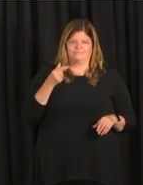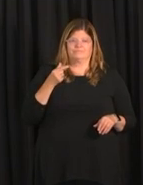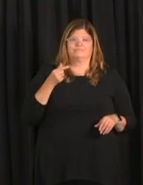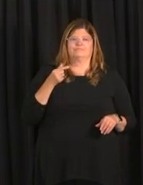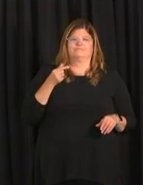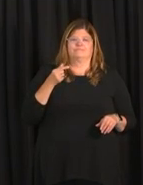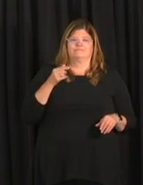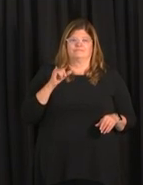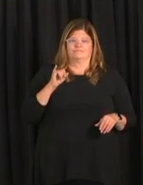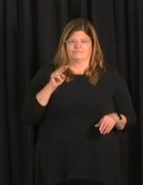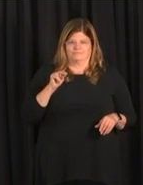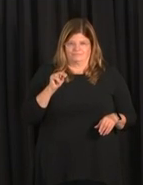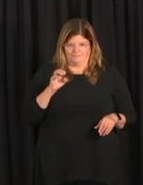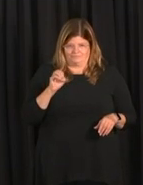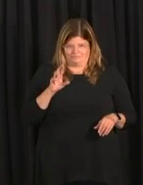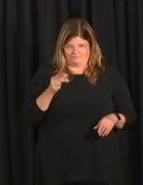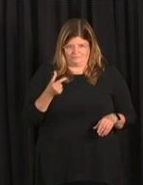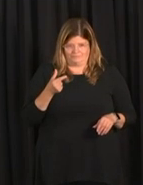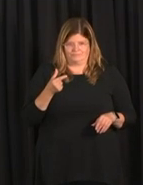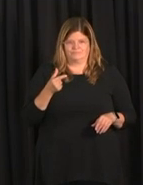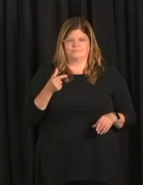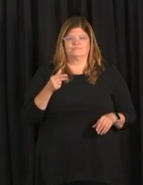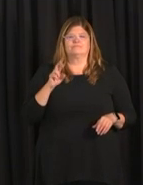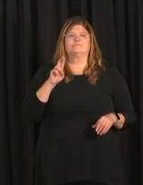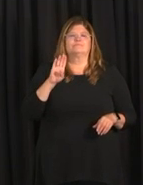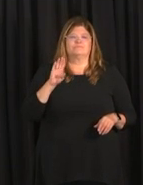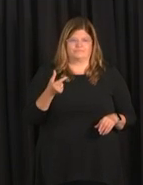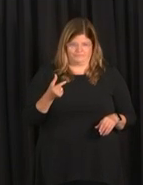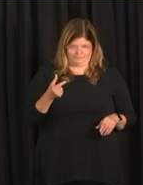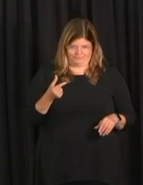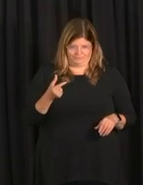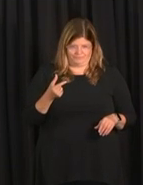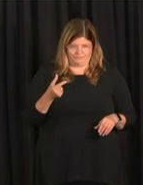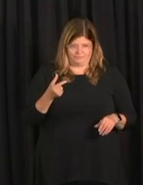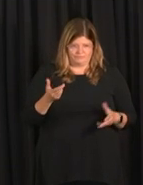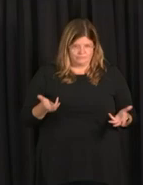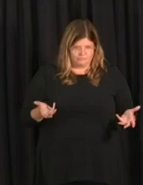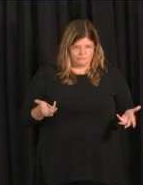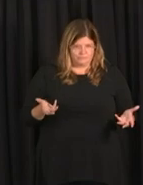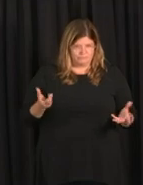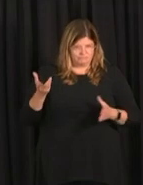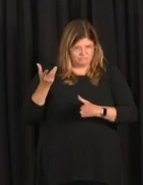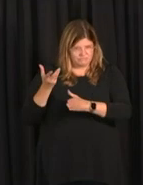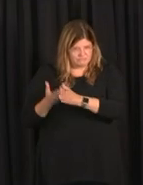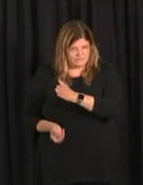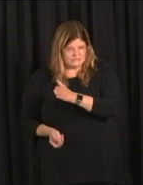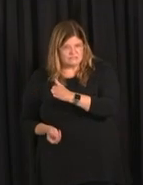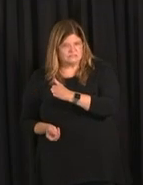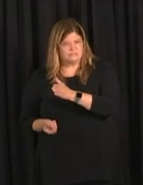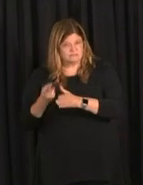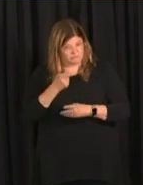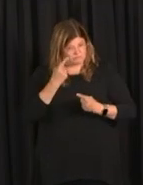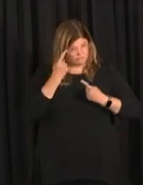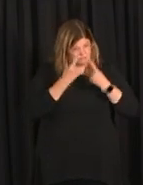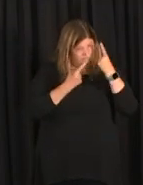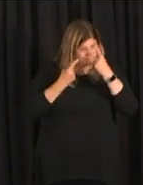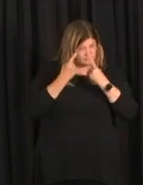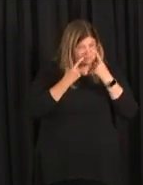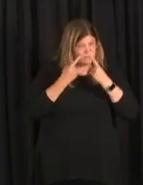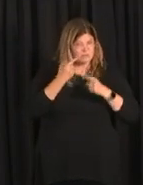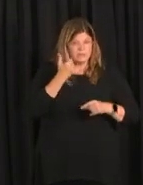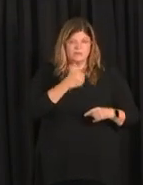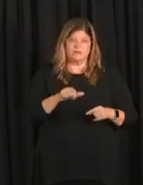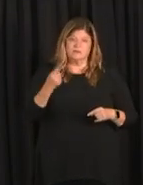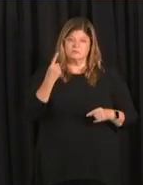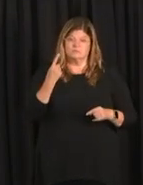be overturned, and I wondered whether DC was putting in any planning for that, whether that affects the pending Medicaid contracts or any other plans you might have.